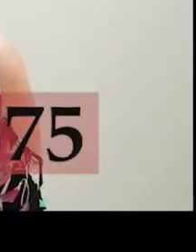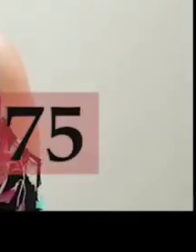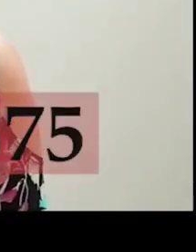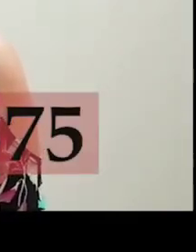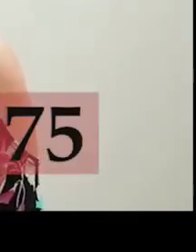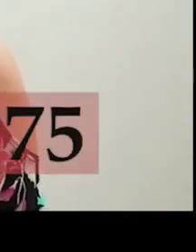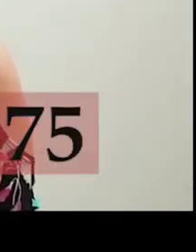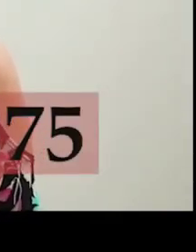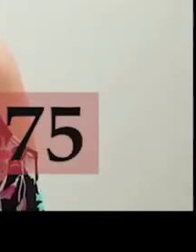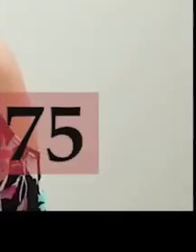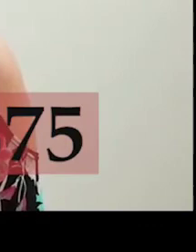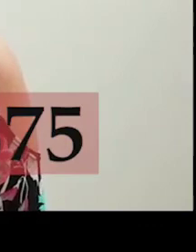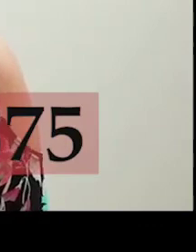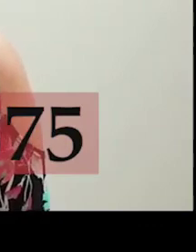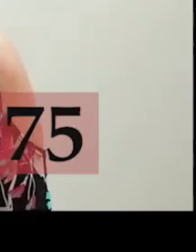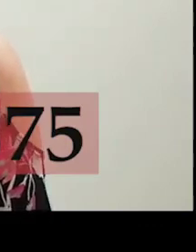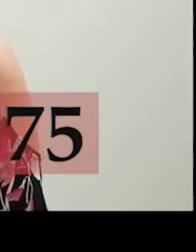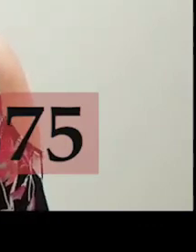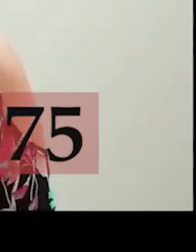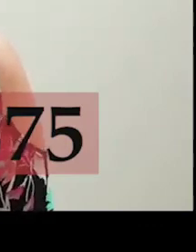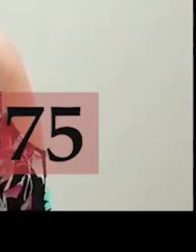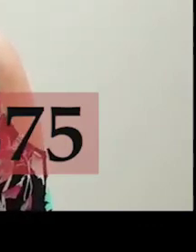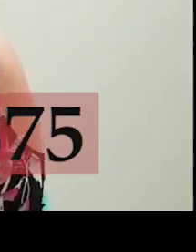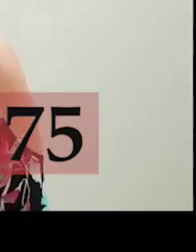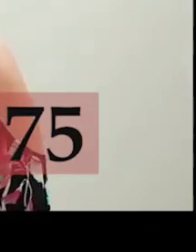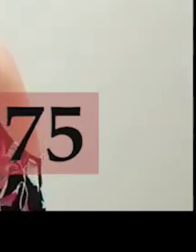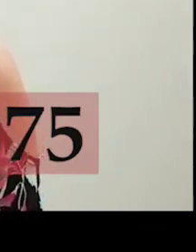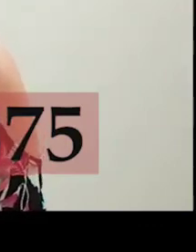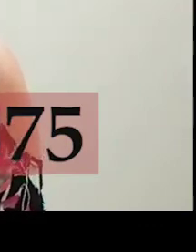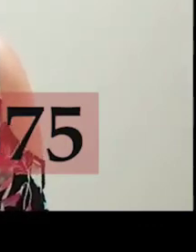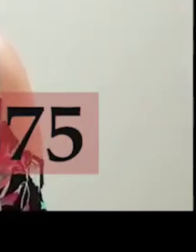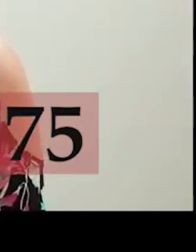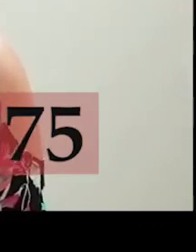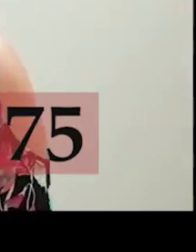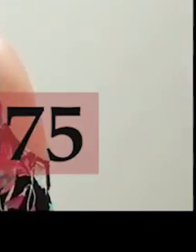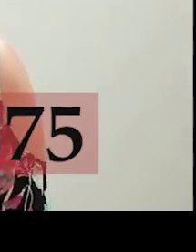available to pray with you right now. Please call us at